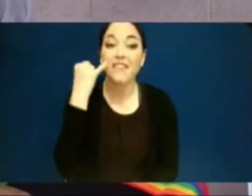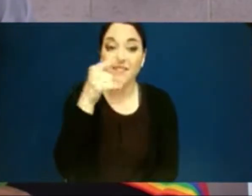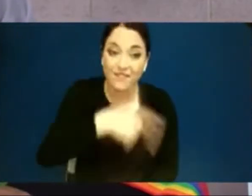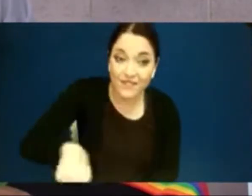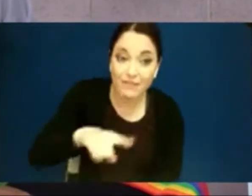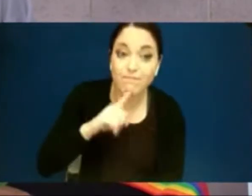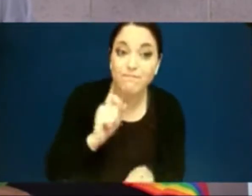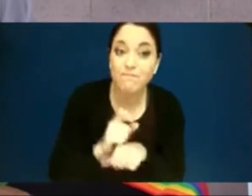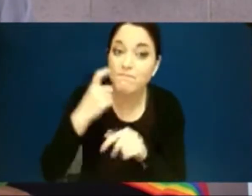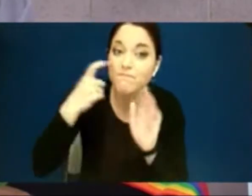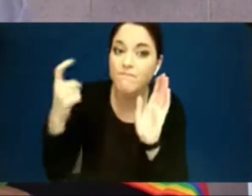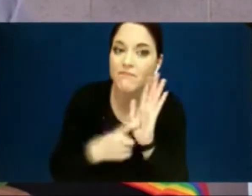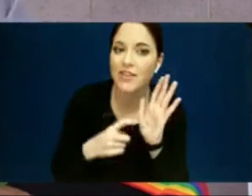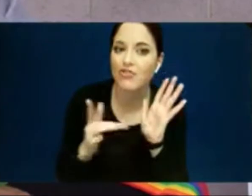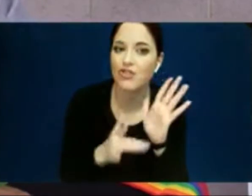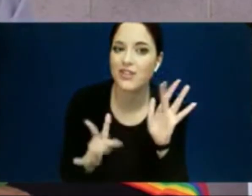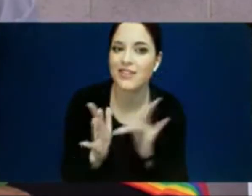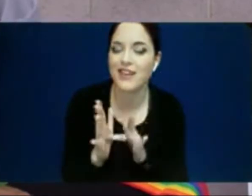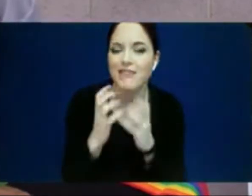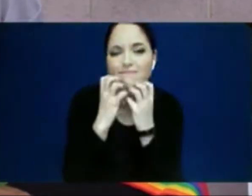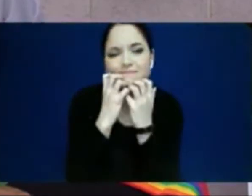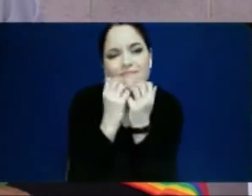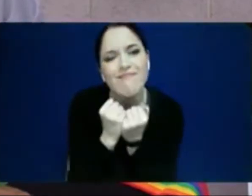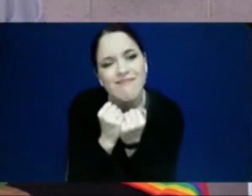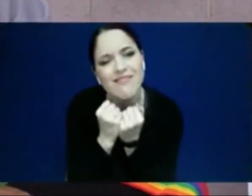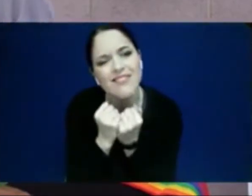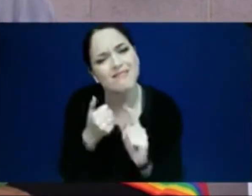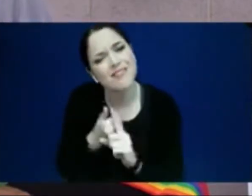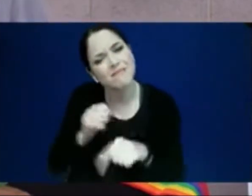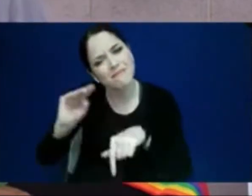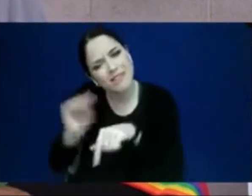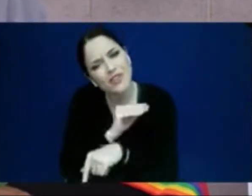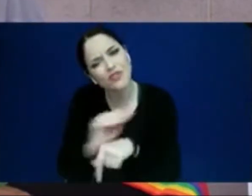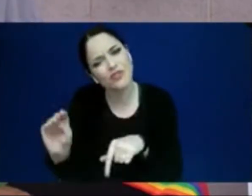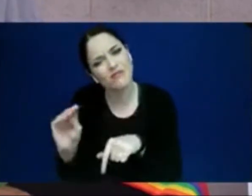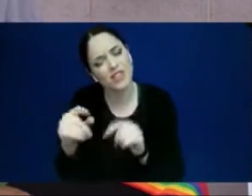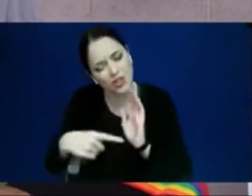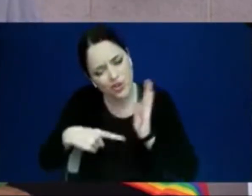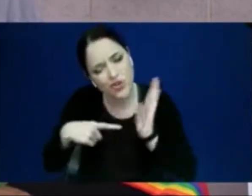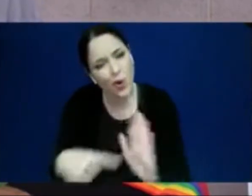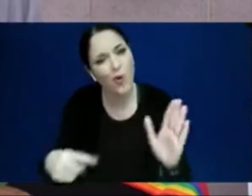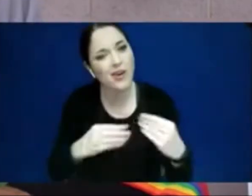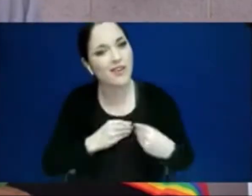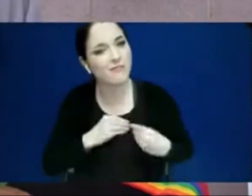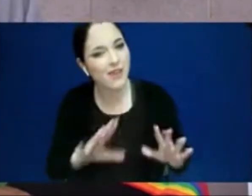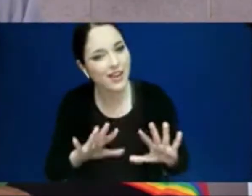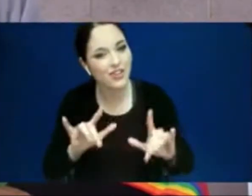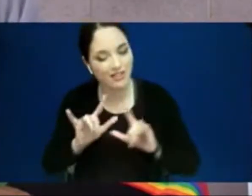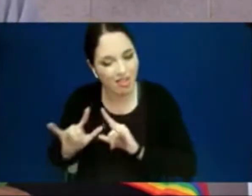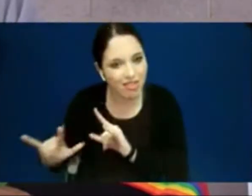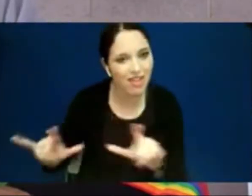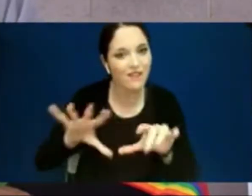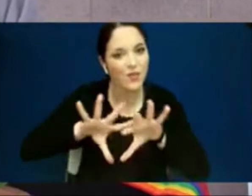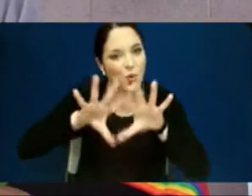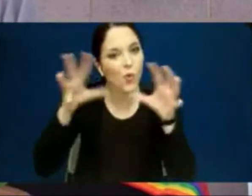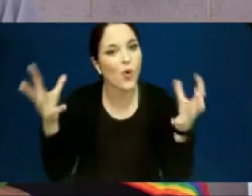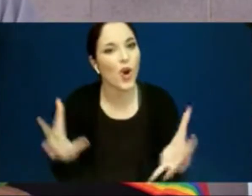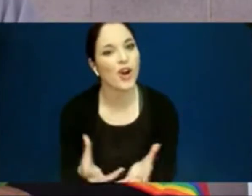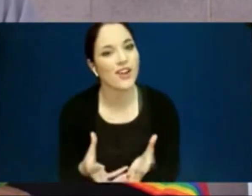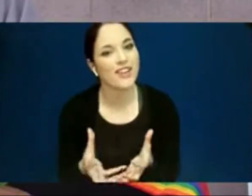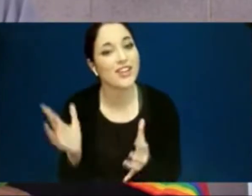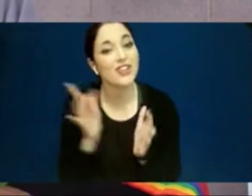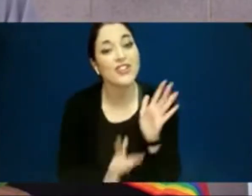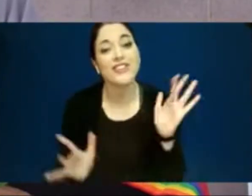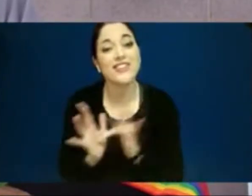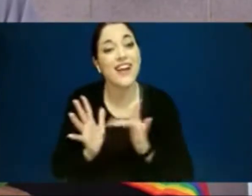He ministered and he worked to bring compassion and love to the world. And he mobilized others, including them,